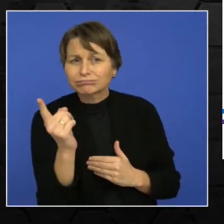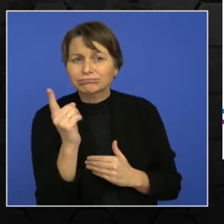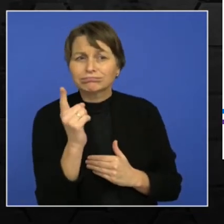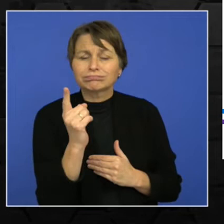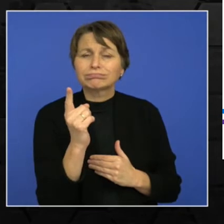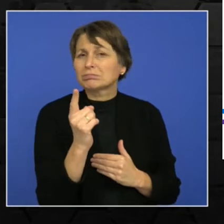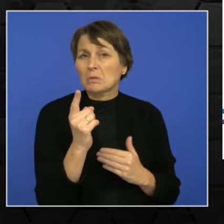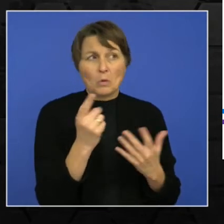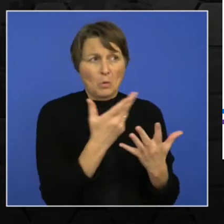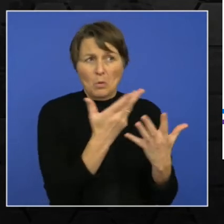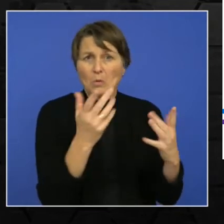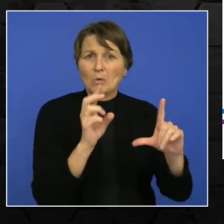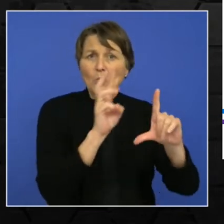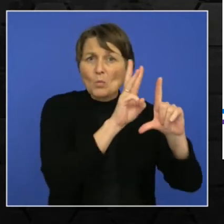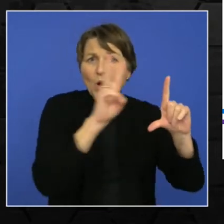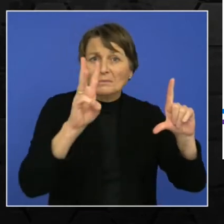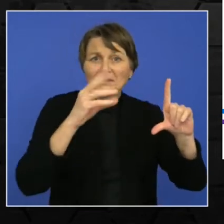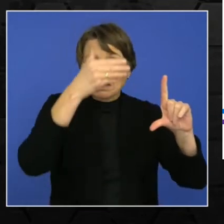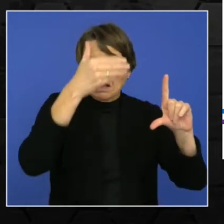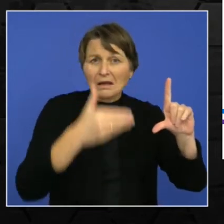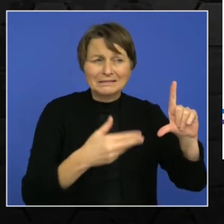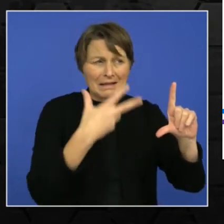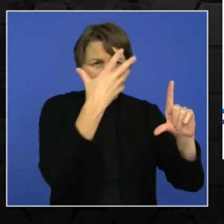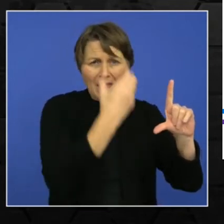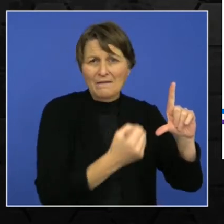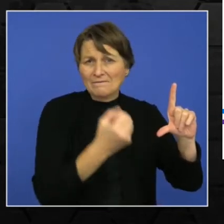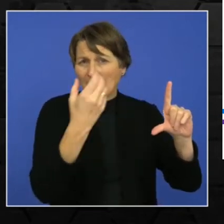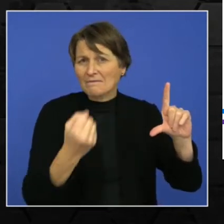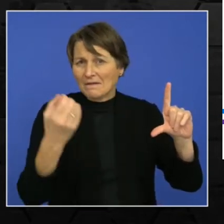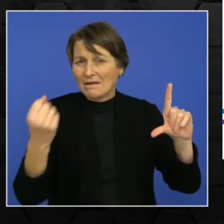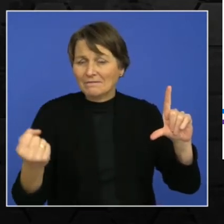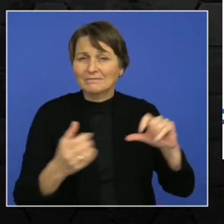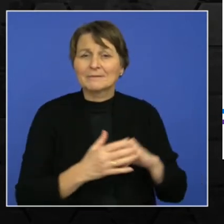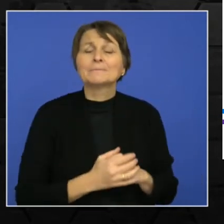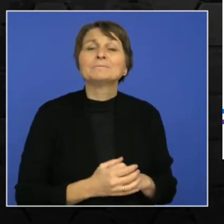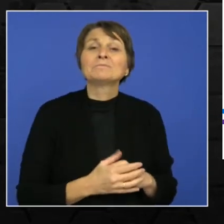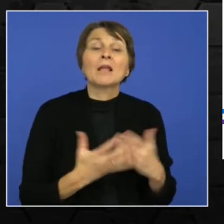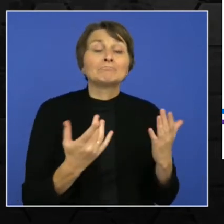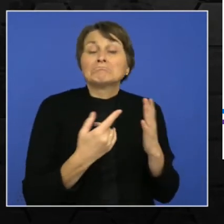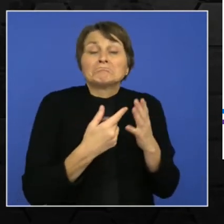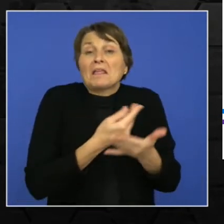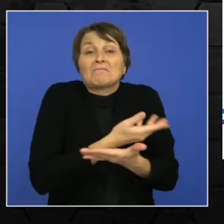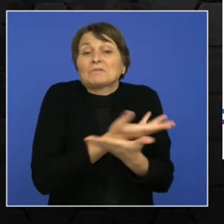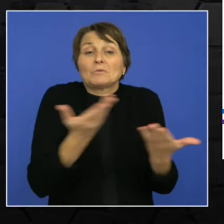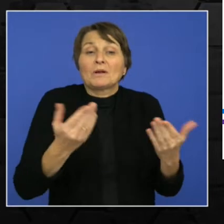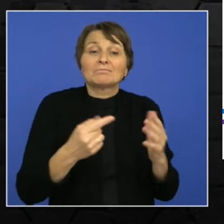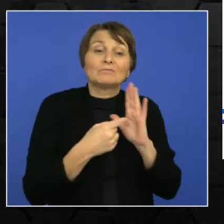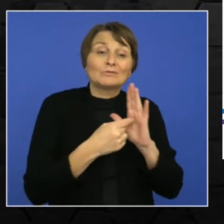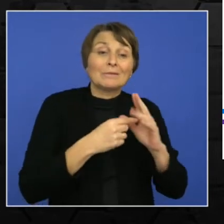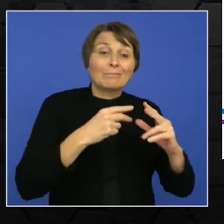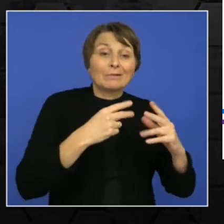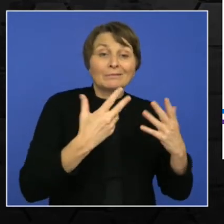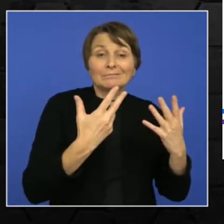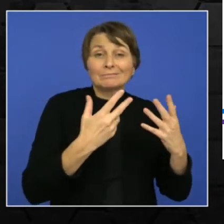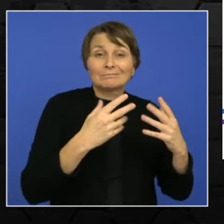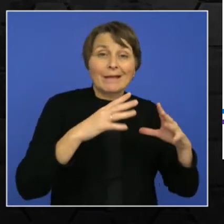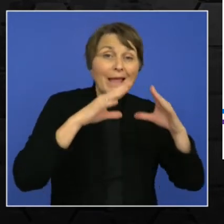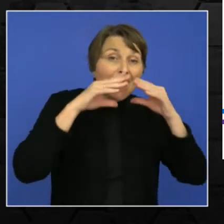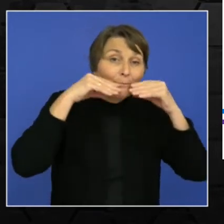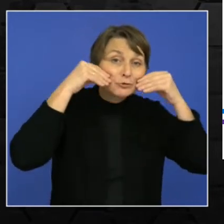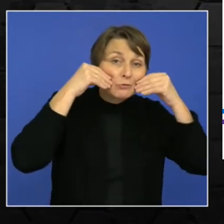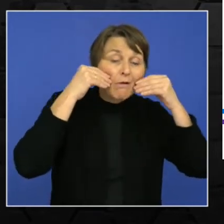every website. Amazon, not only restaurant, like every review. You have product reviews in Amazon, you have